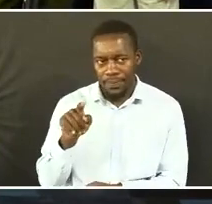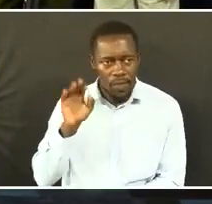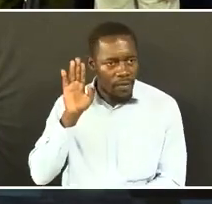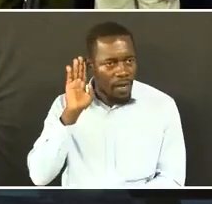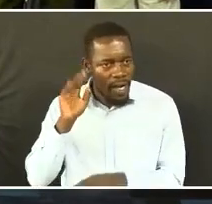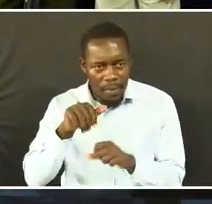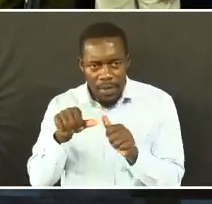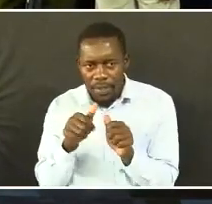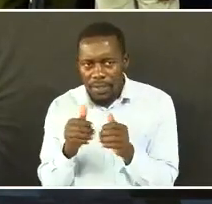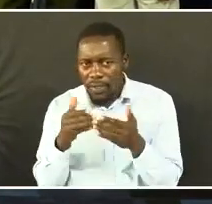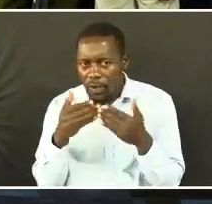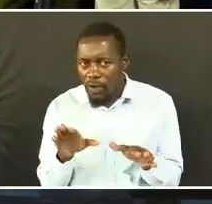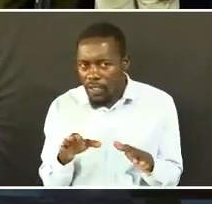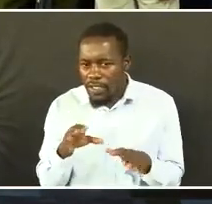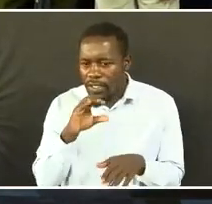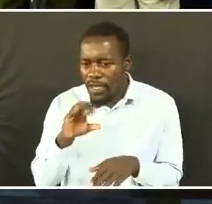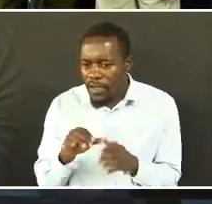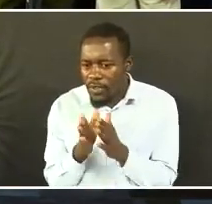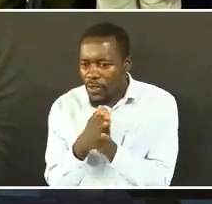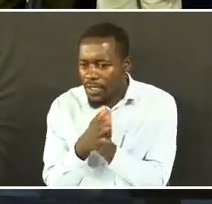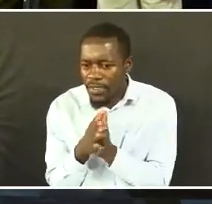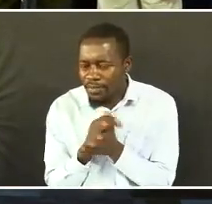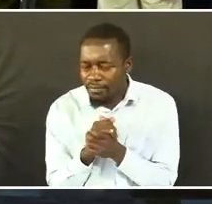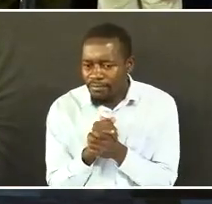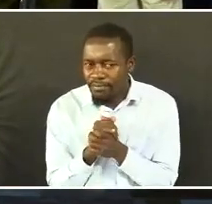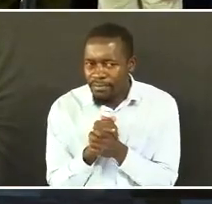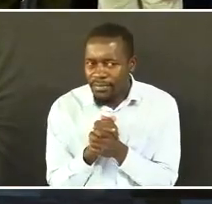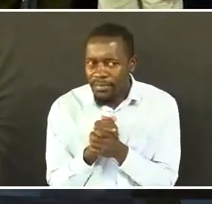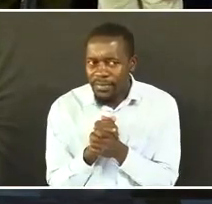parable of the prodigal son? Yes. What name would you give him